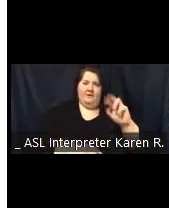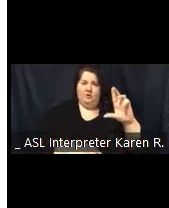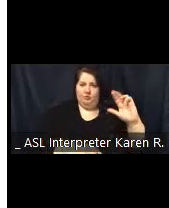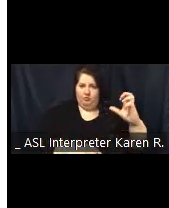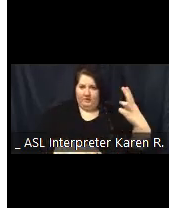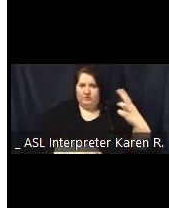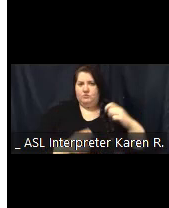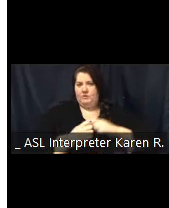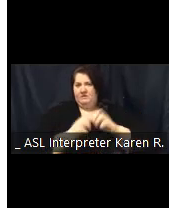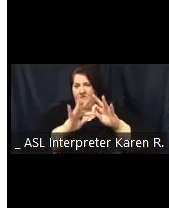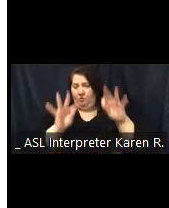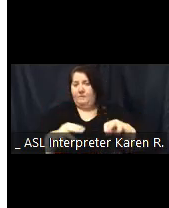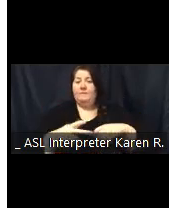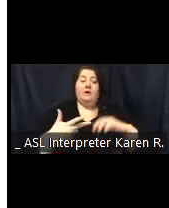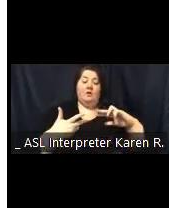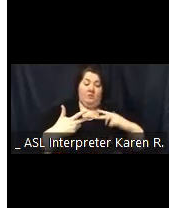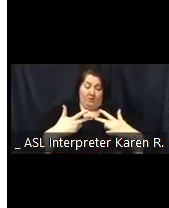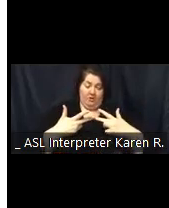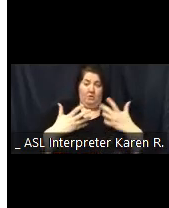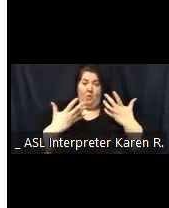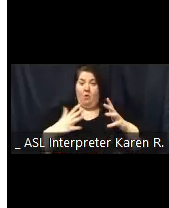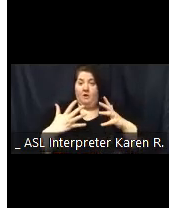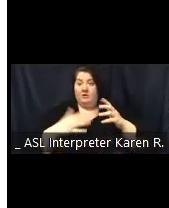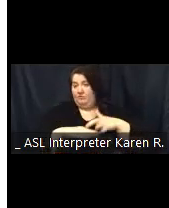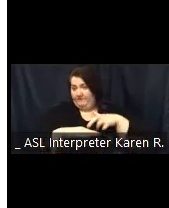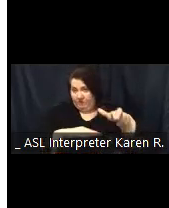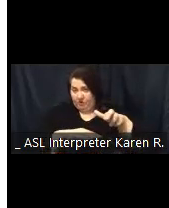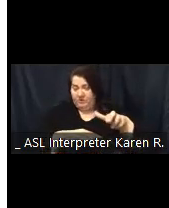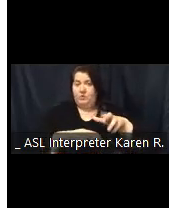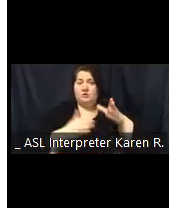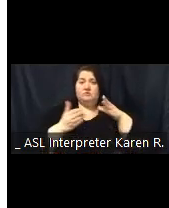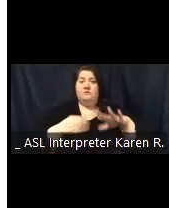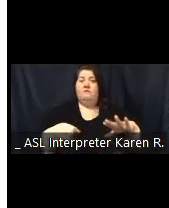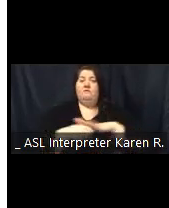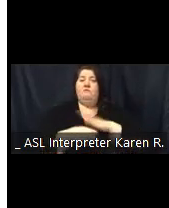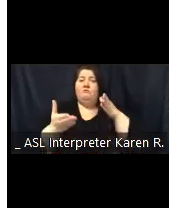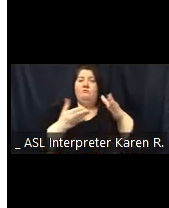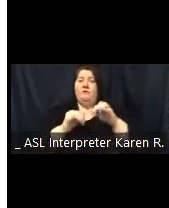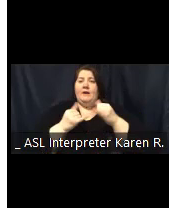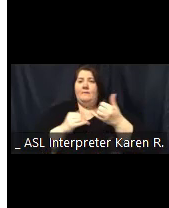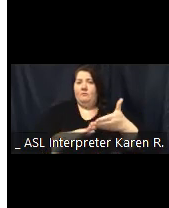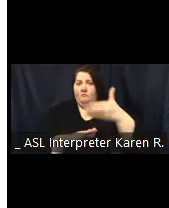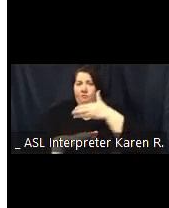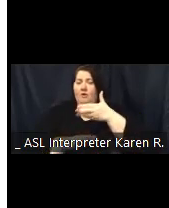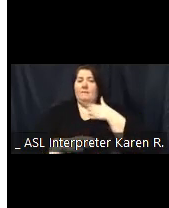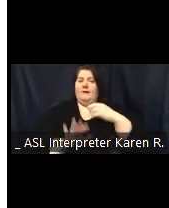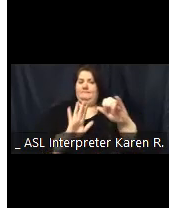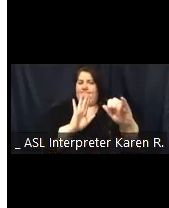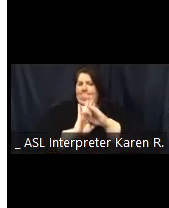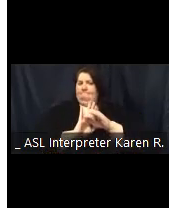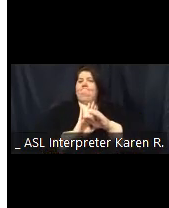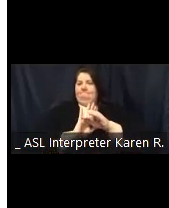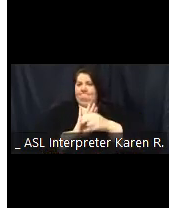way, a child may have already been referred or served at a full service agency and has been identified as